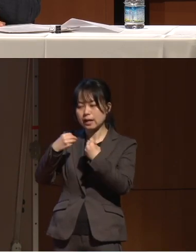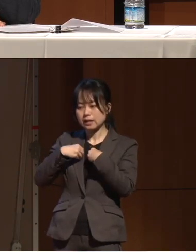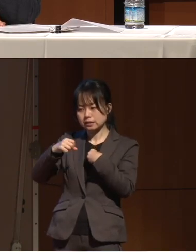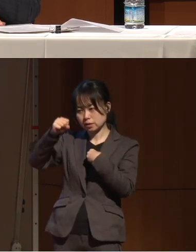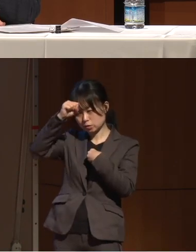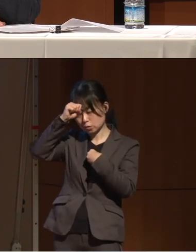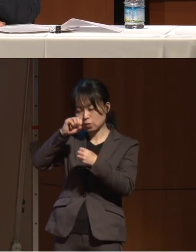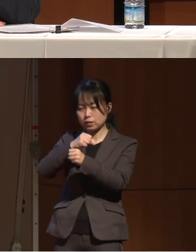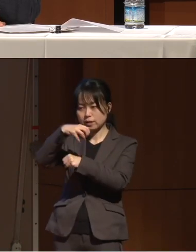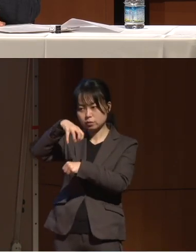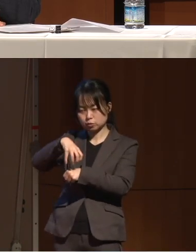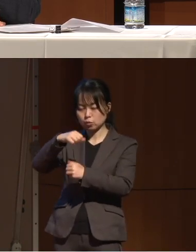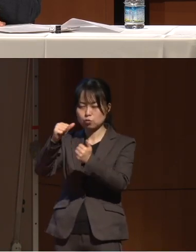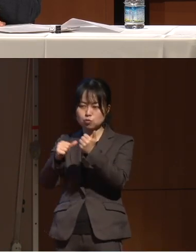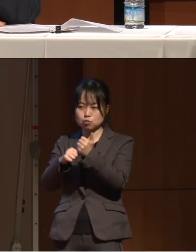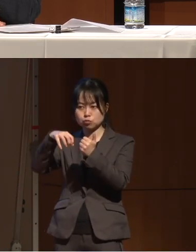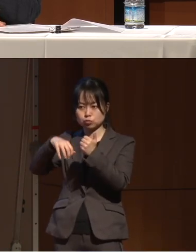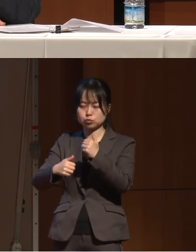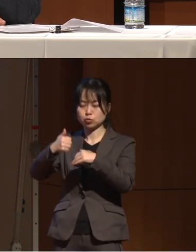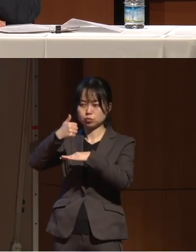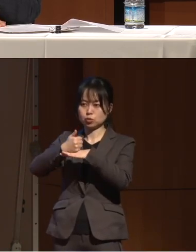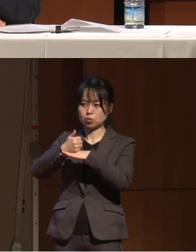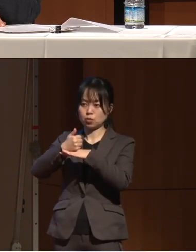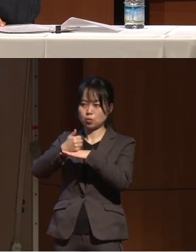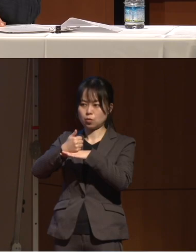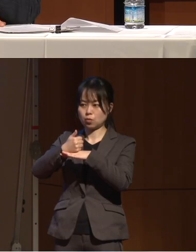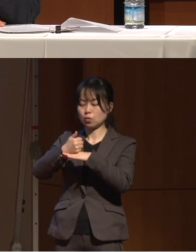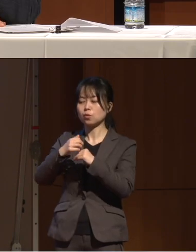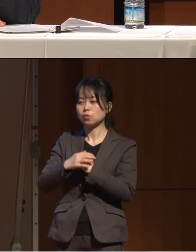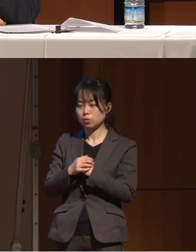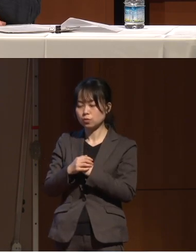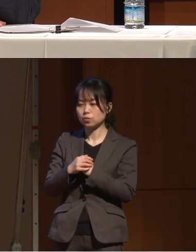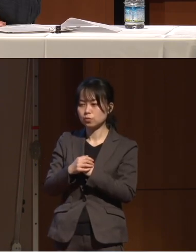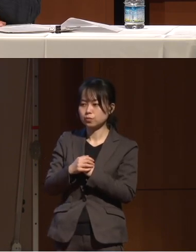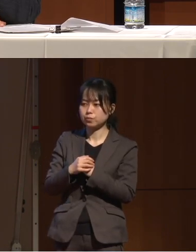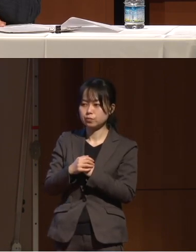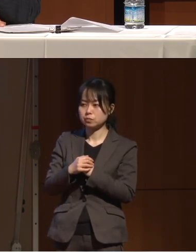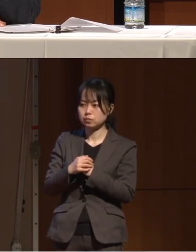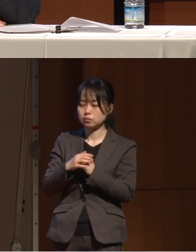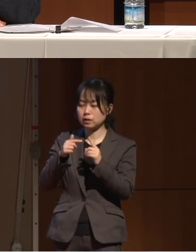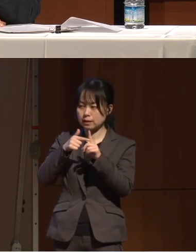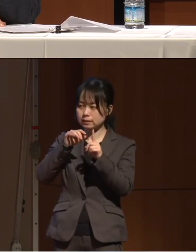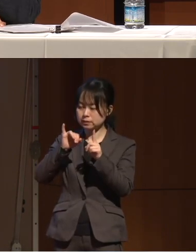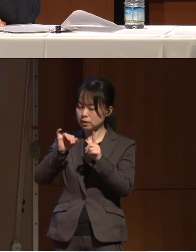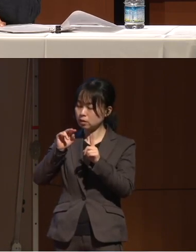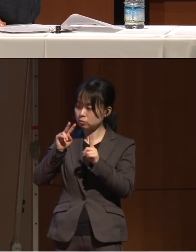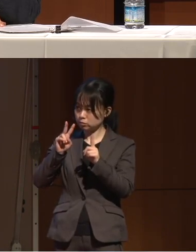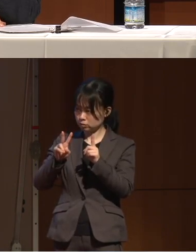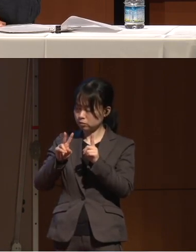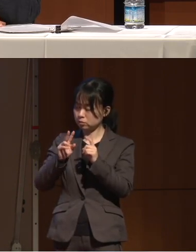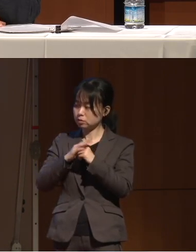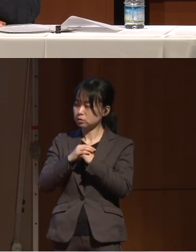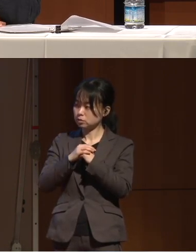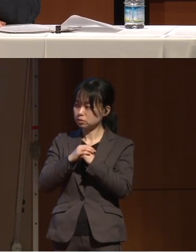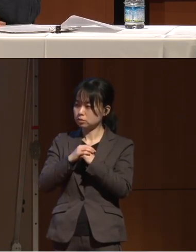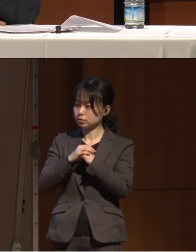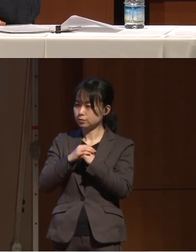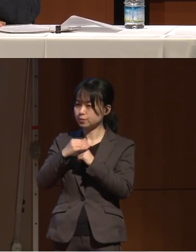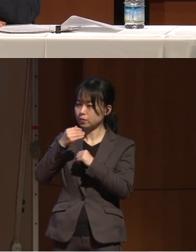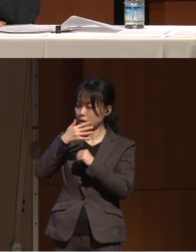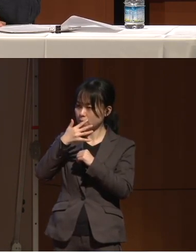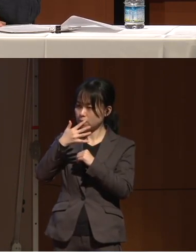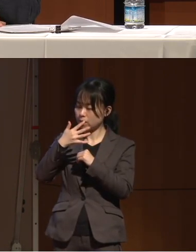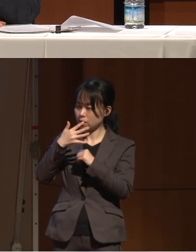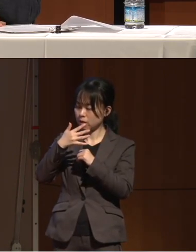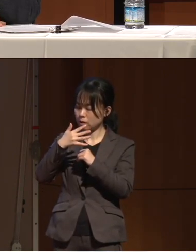on HIV at the National Institute of Allergy and Infectious Disease in the United States, where